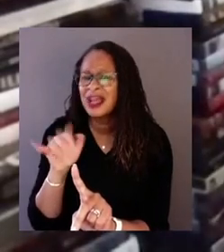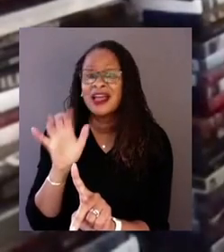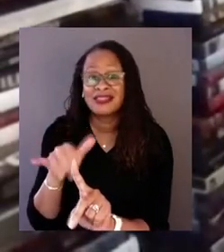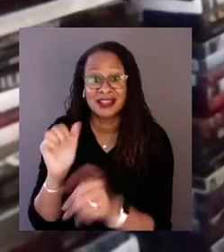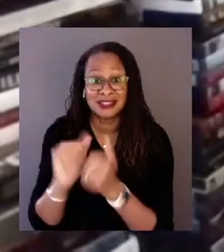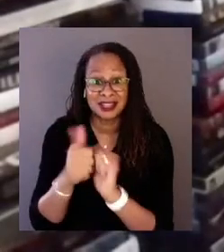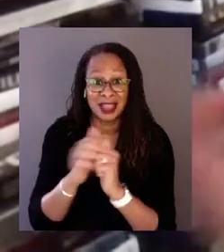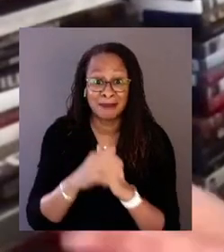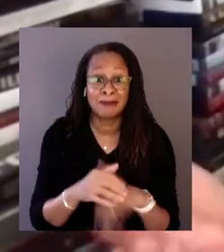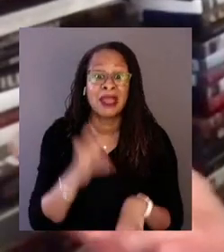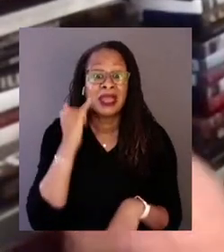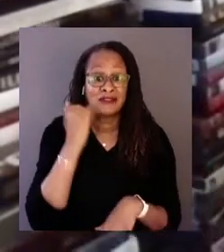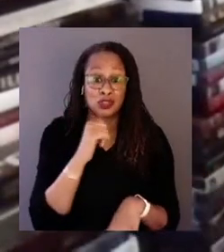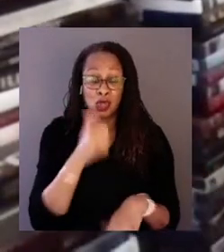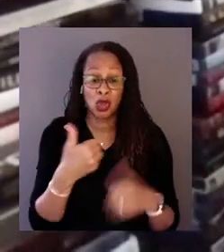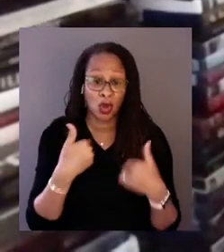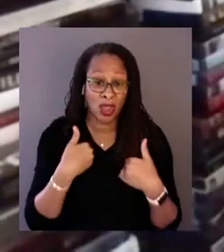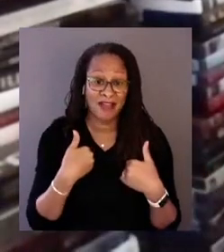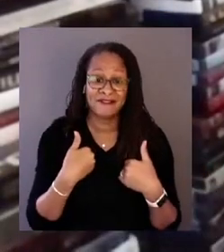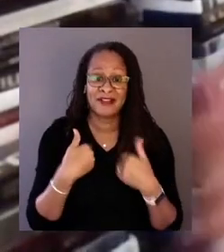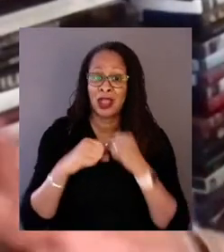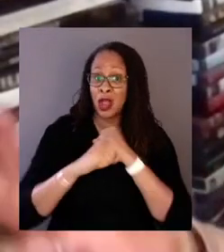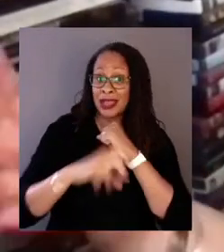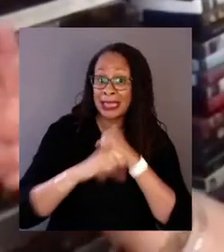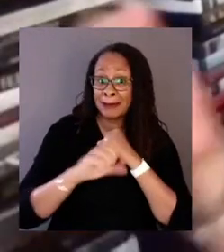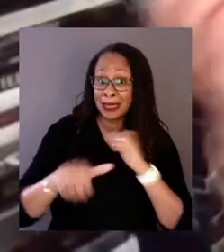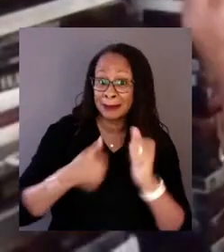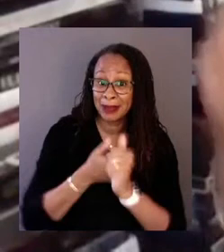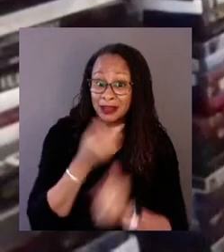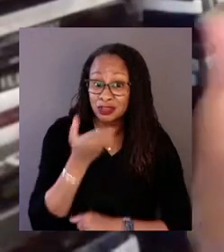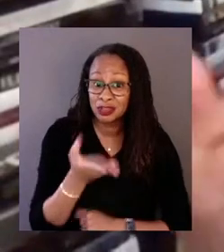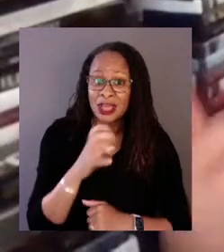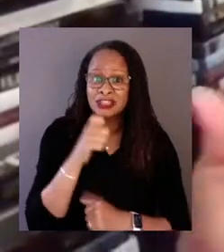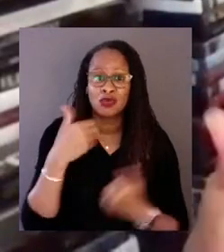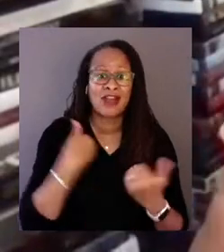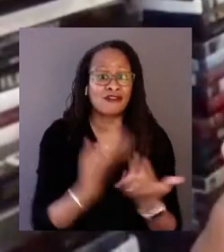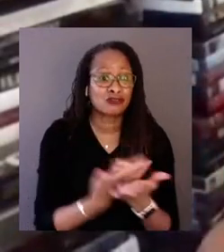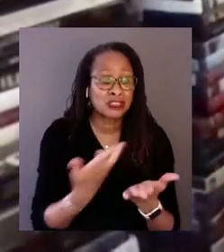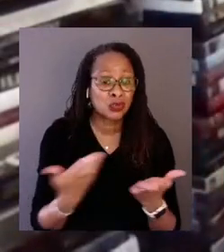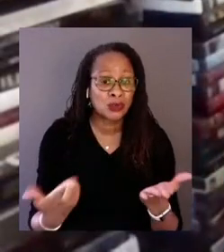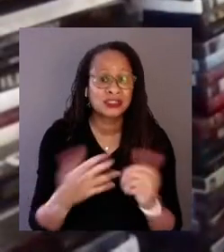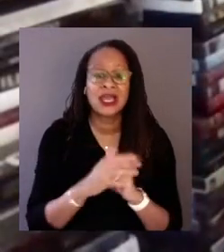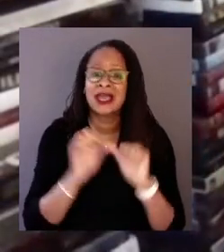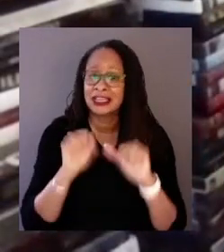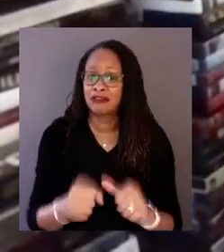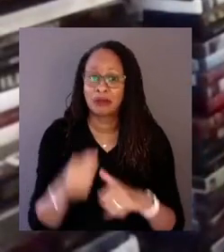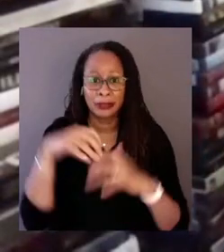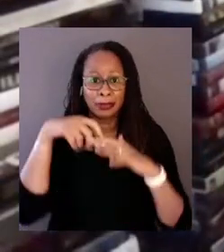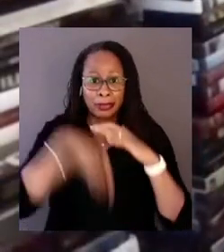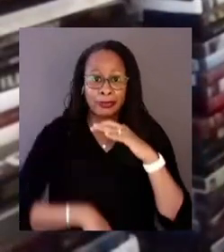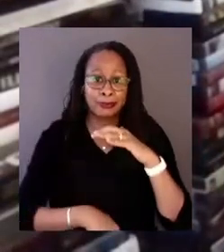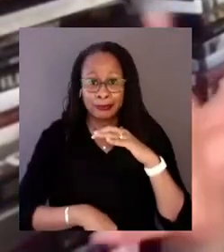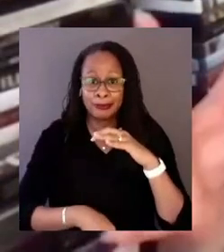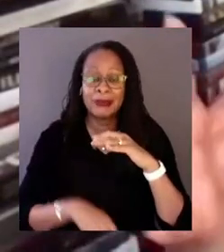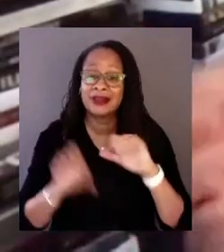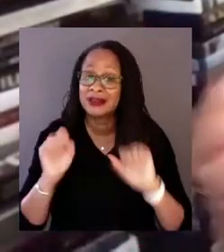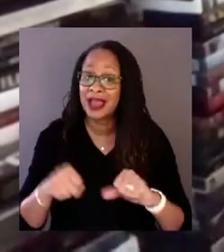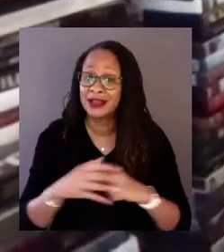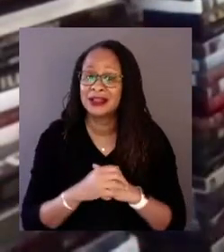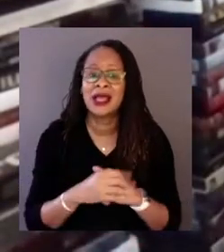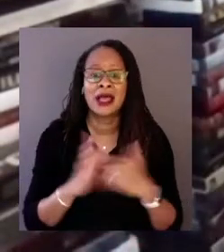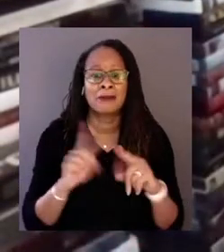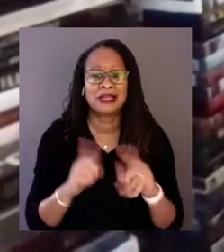have a campaign behind you, if you don't have the resources, it can really fall through the cracks. But it gives you like the